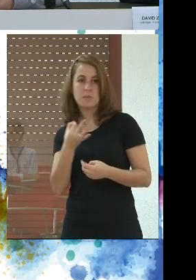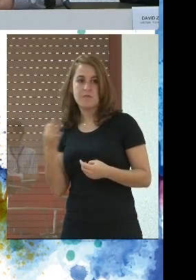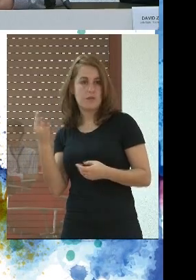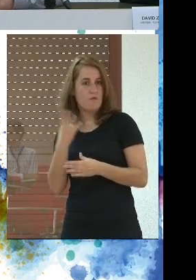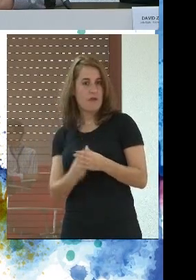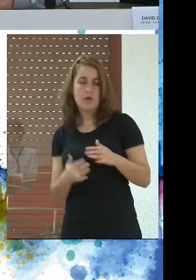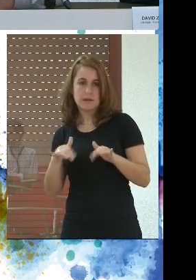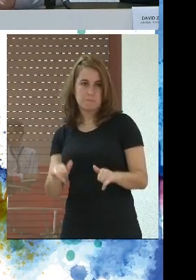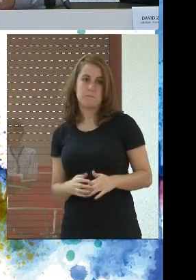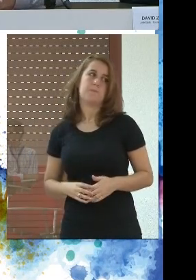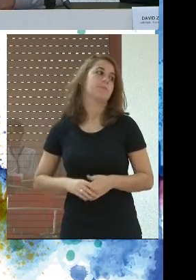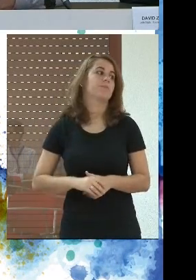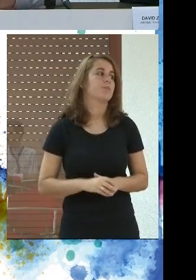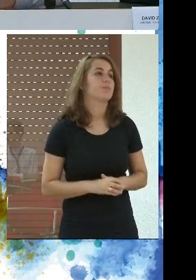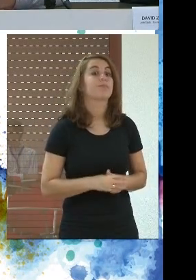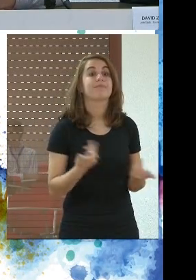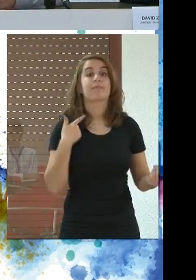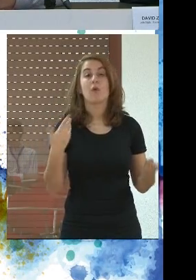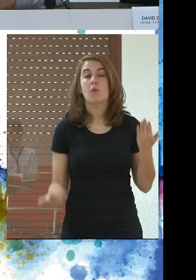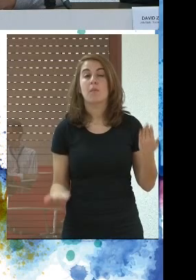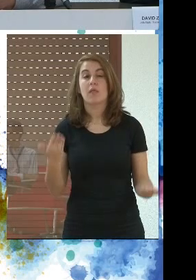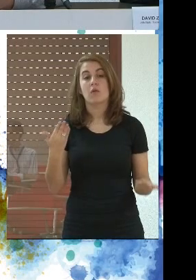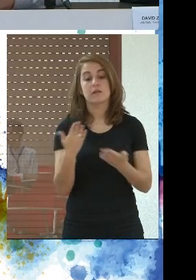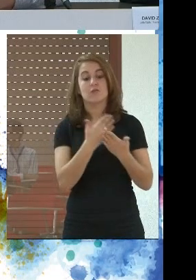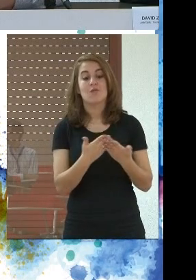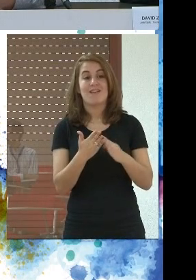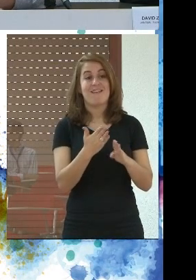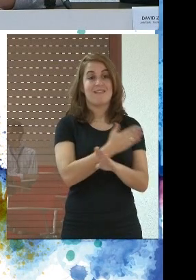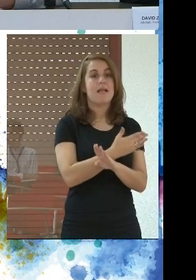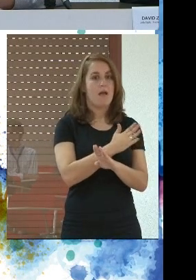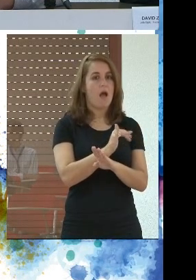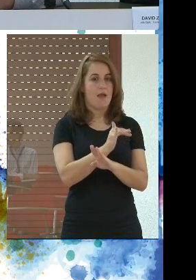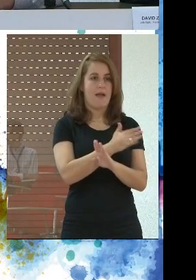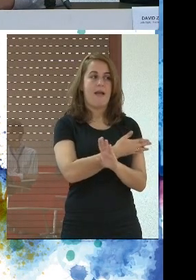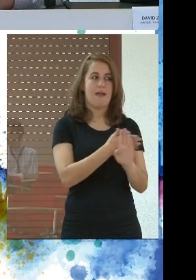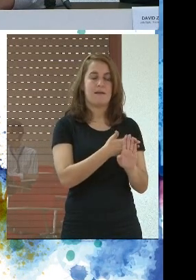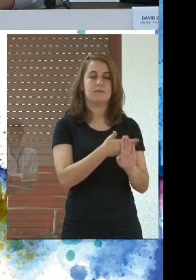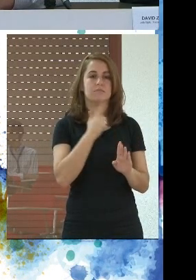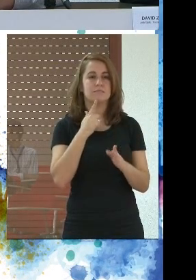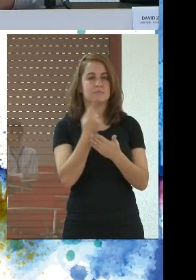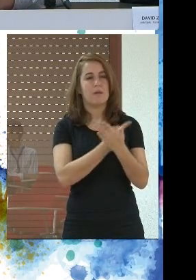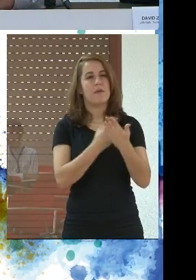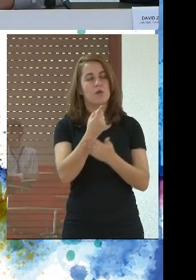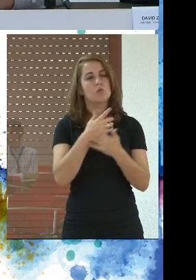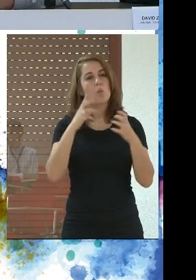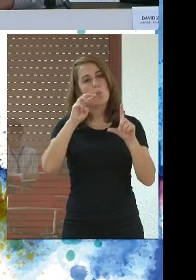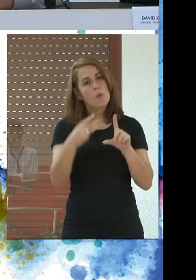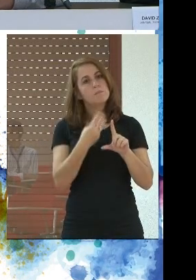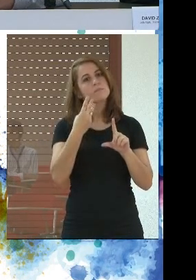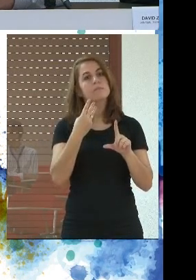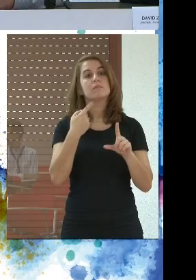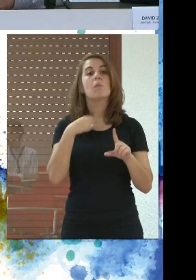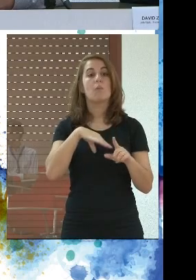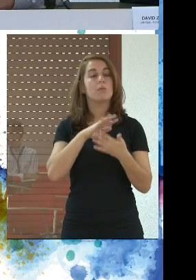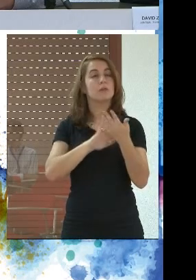general, 3 of them did it without any errors. To compare this with previous studies, because web navigators of